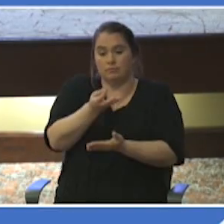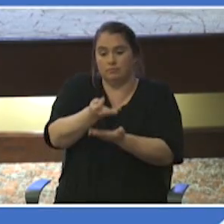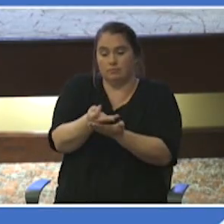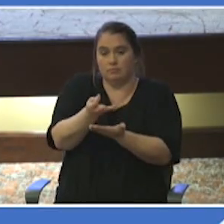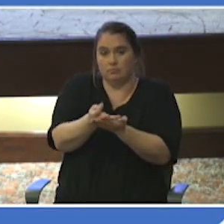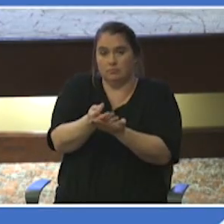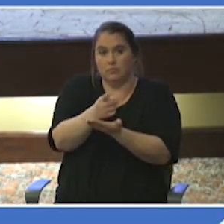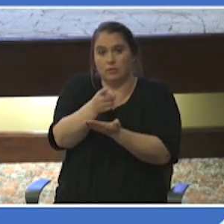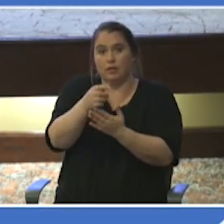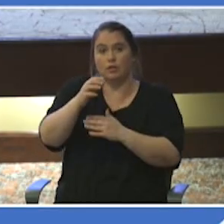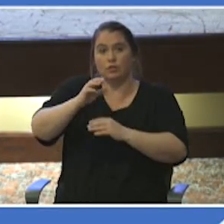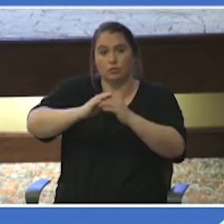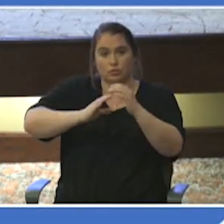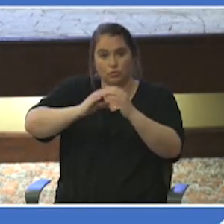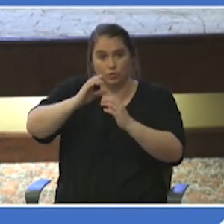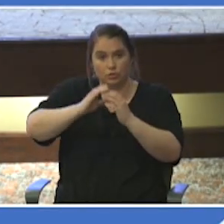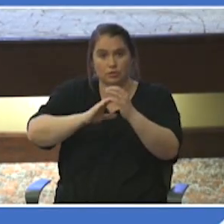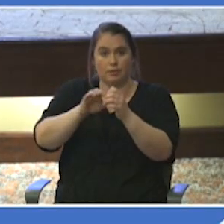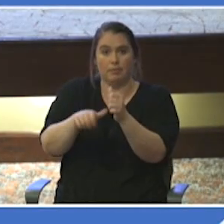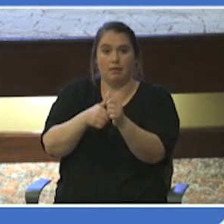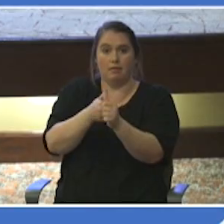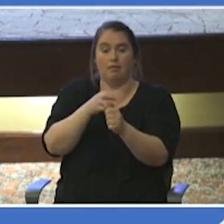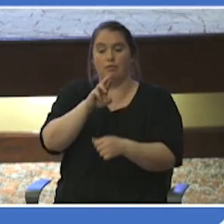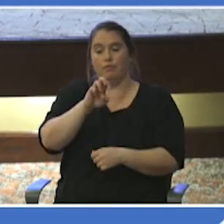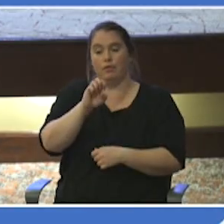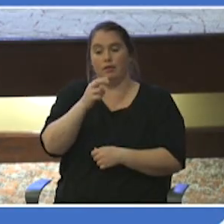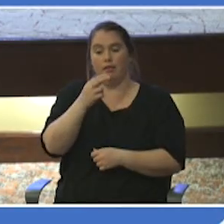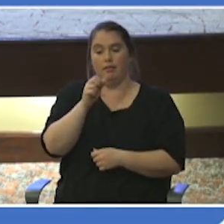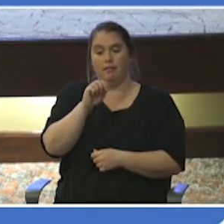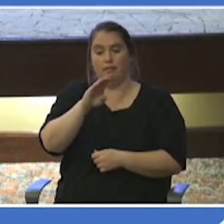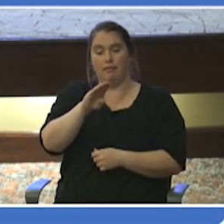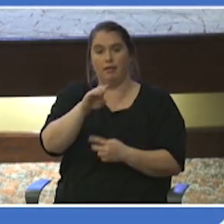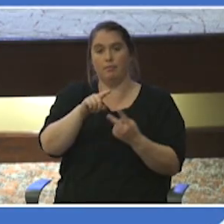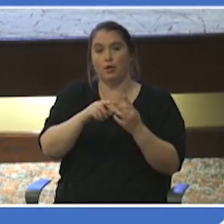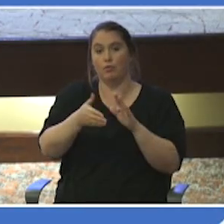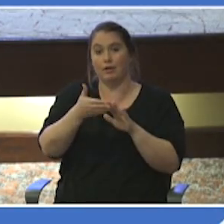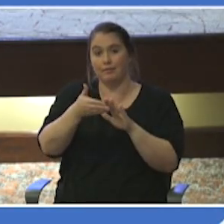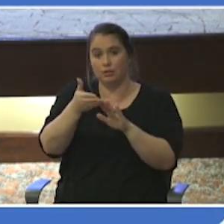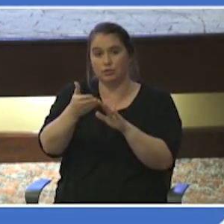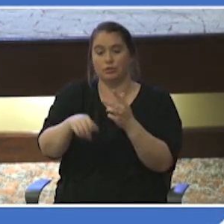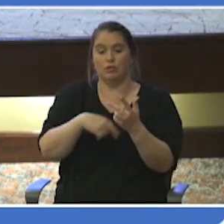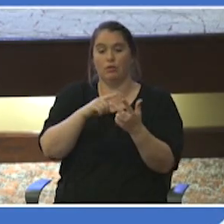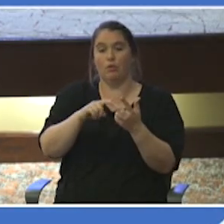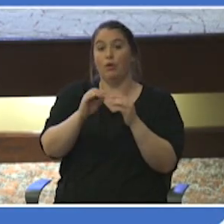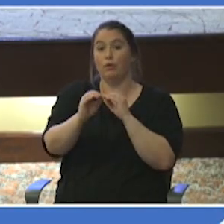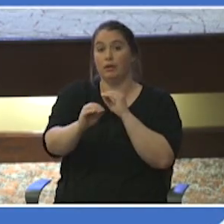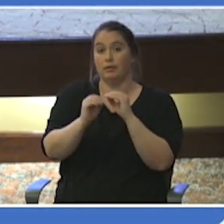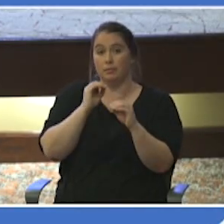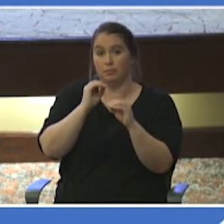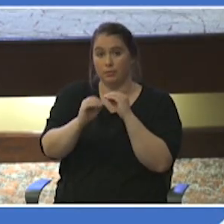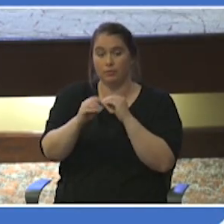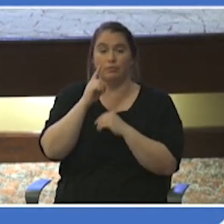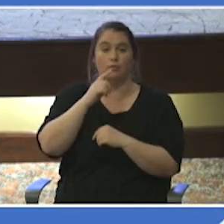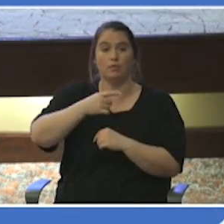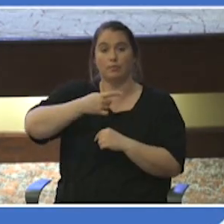acquisition, construction, rehab, renovation, and/or repair of public